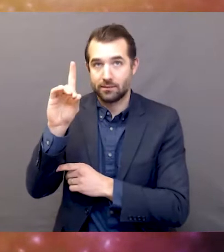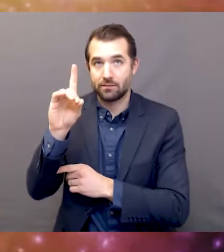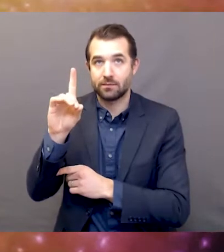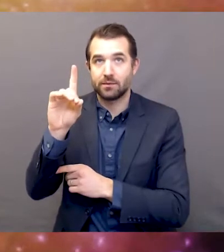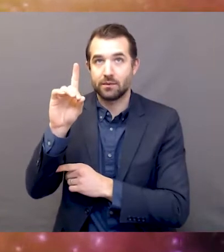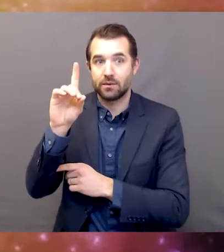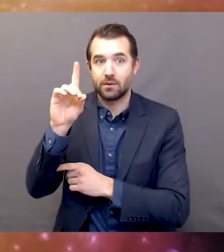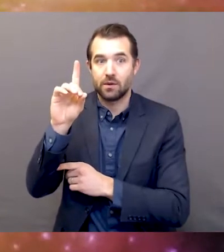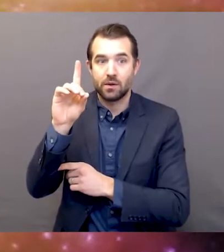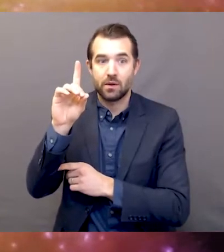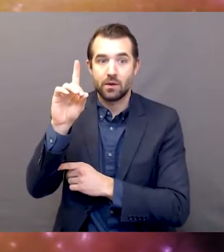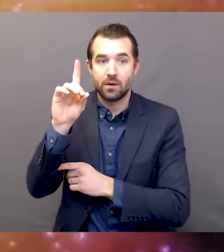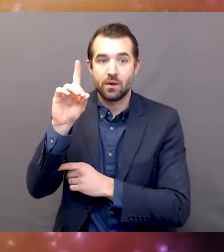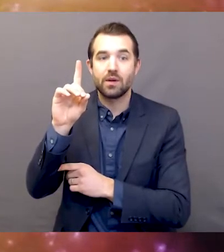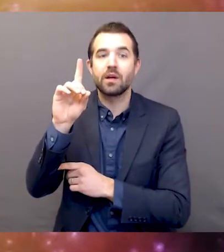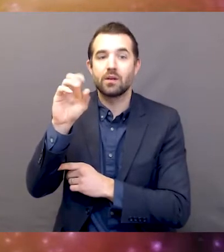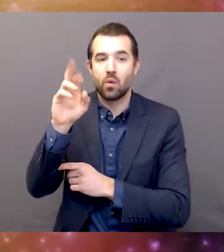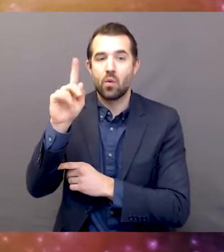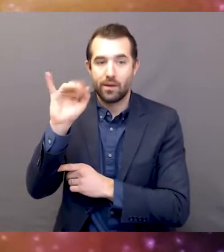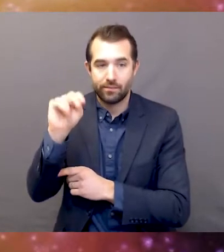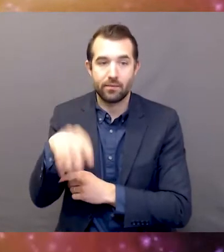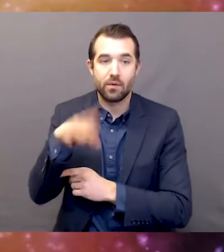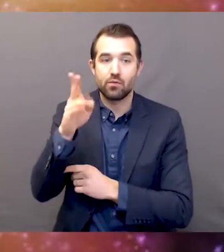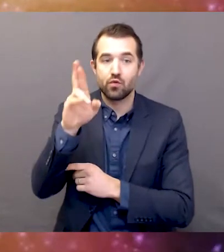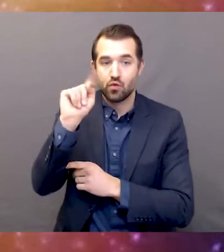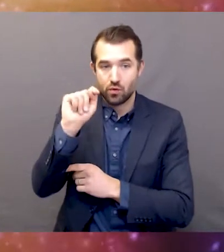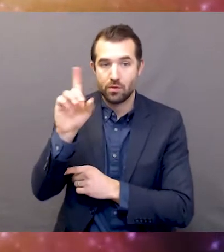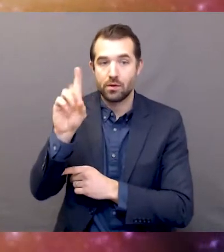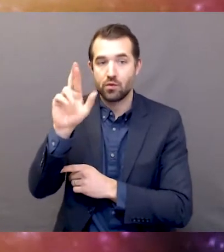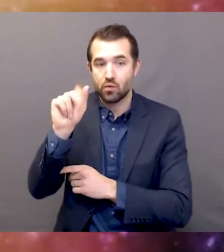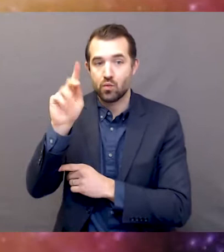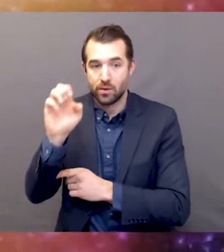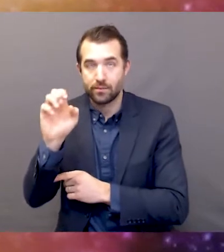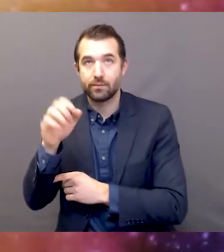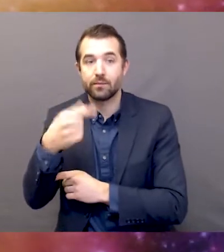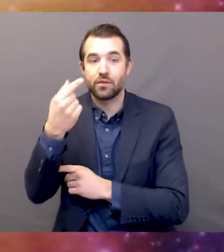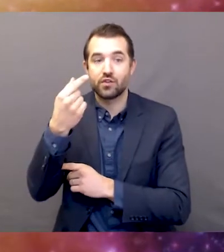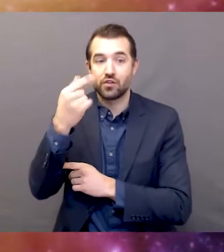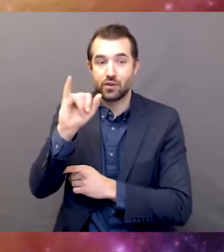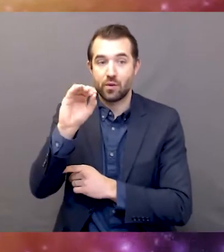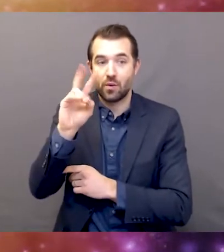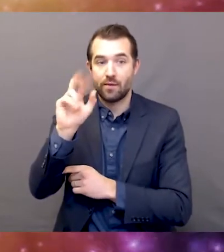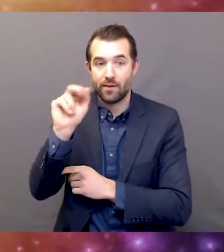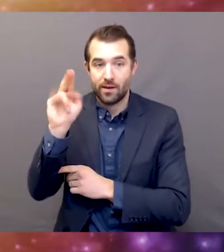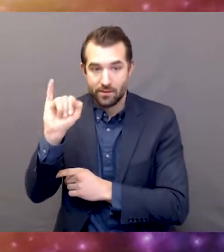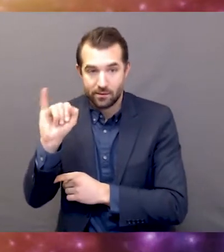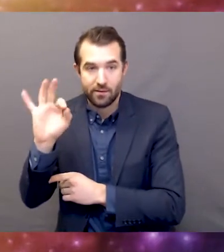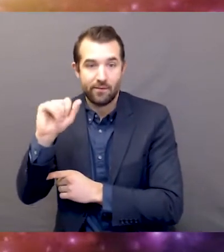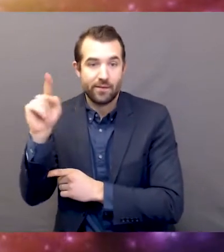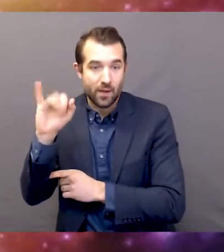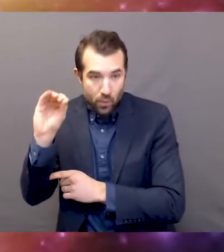Drake from the Environmental Research Center, Giovanni Fazio of the Smithsonian Astrophysical Observatory,